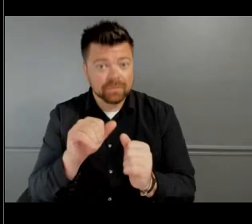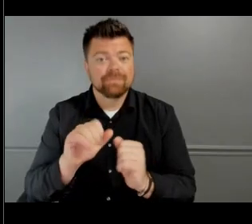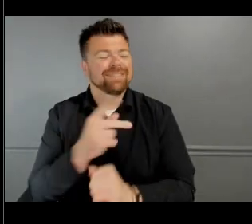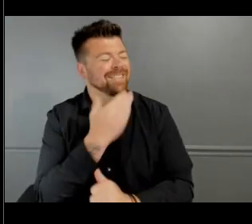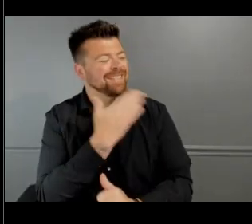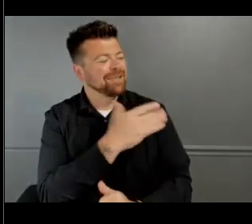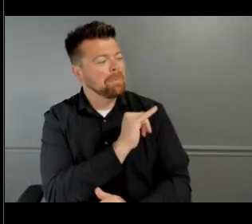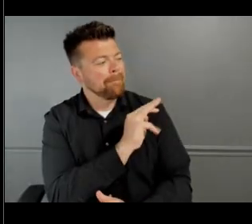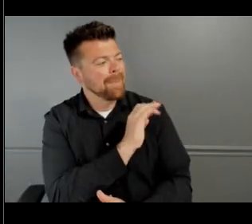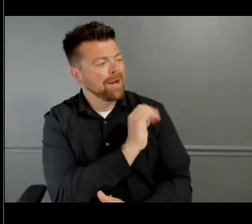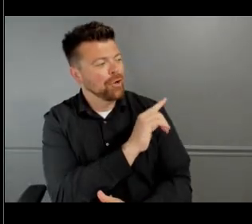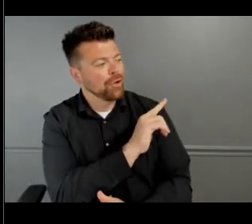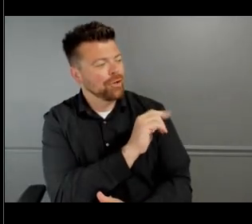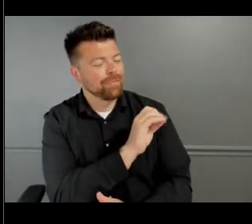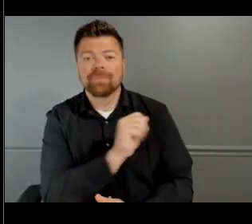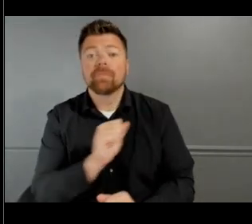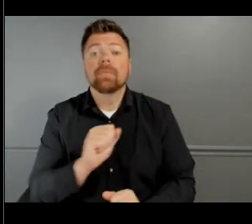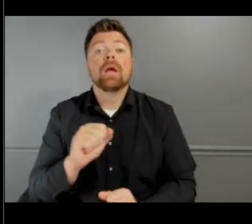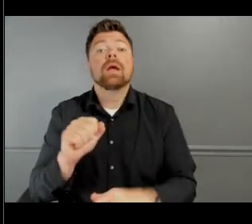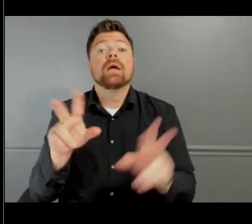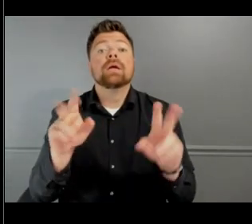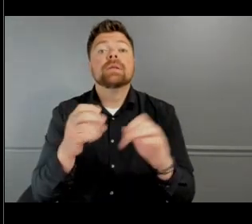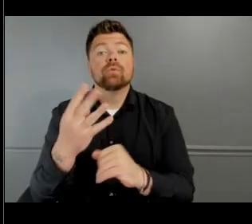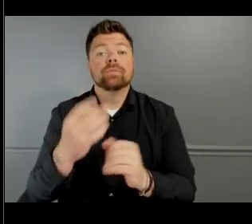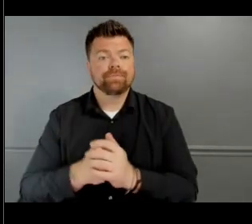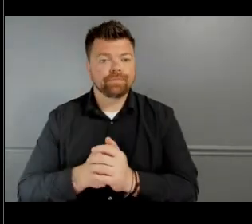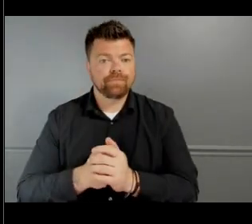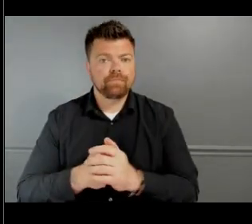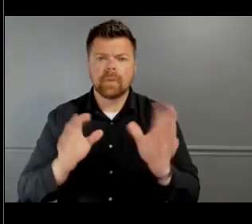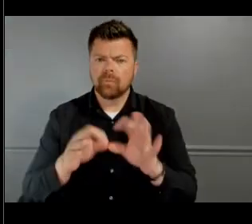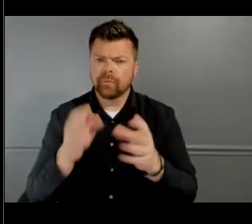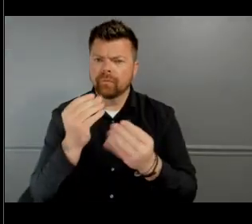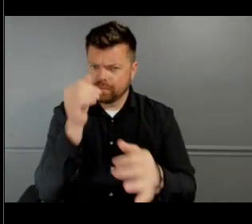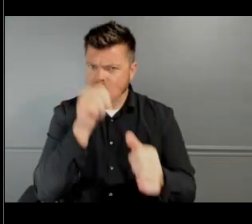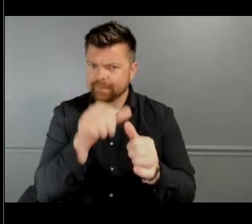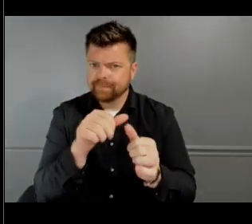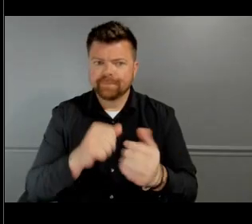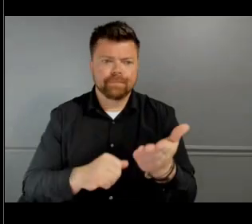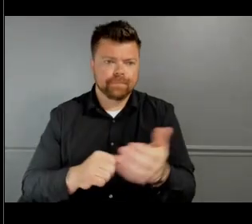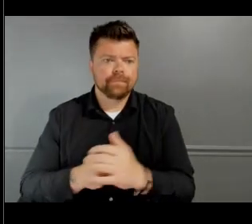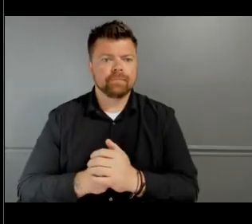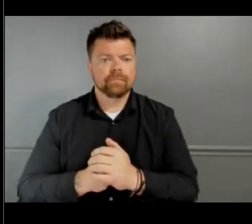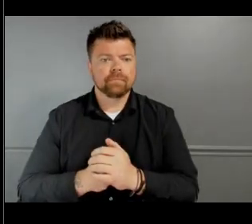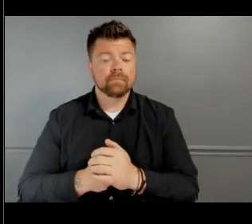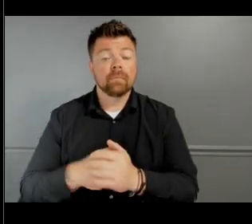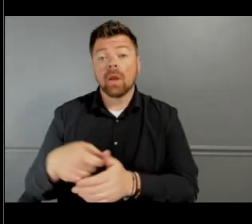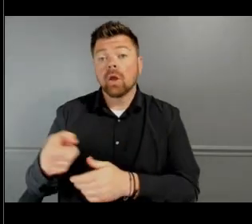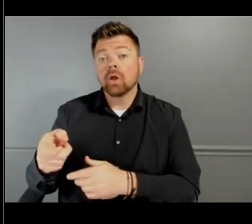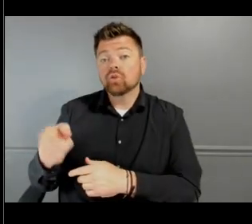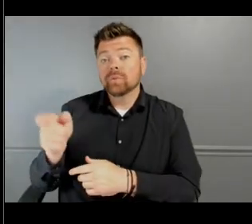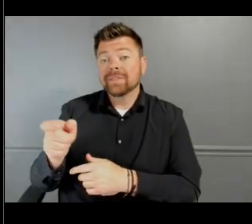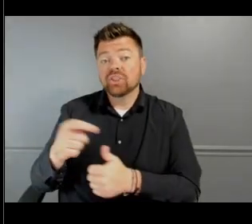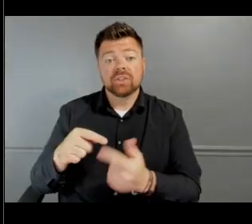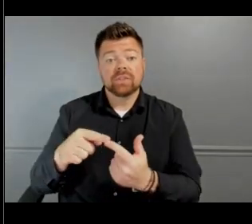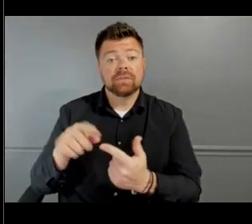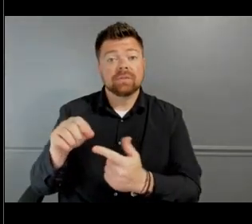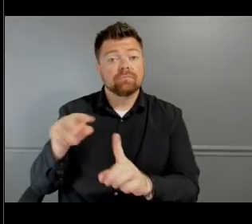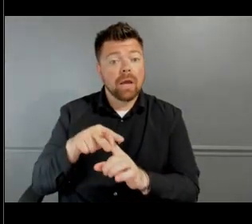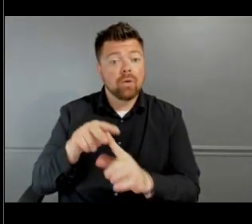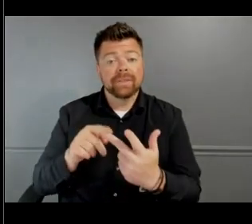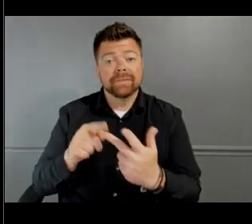Michael. Topic 4, key takeaways. Switches, outlets,